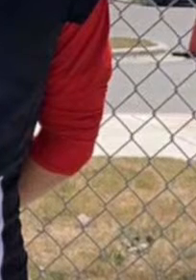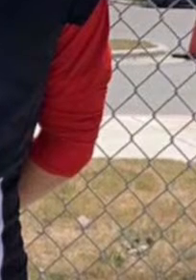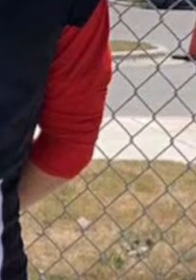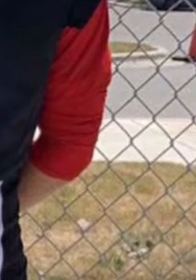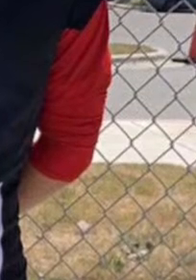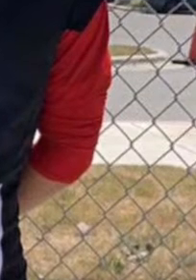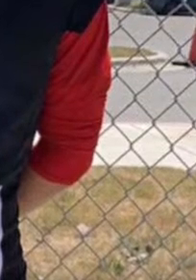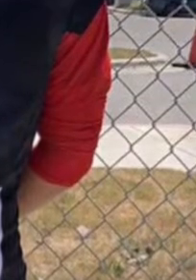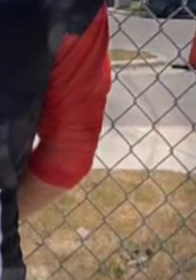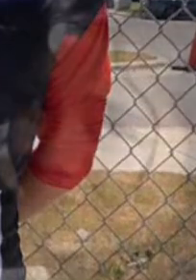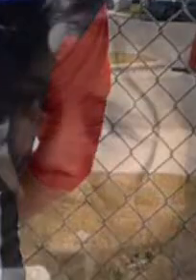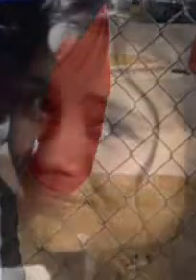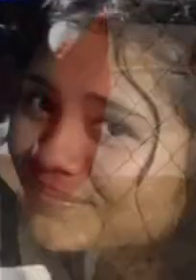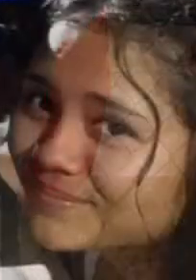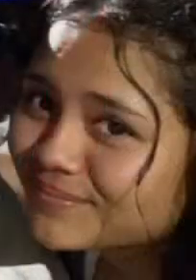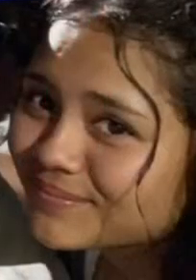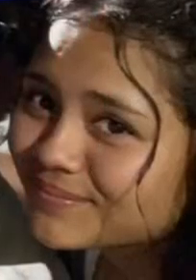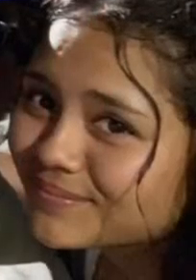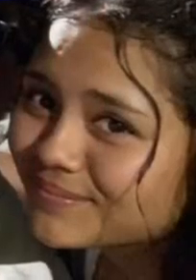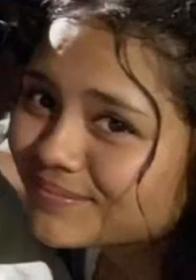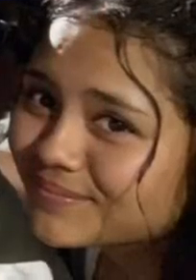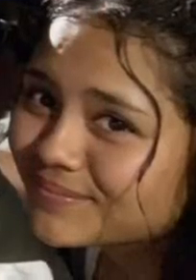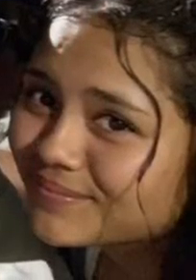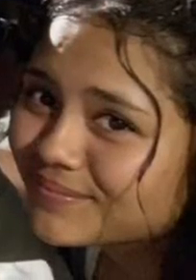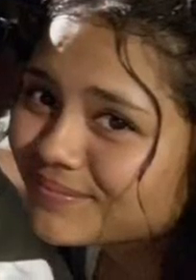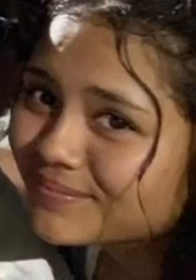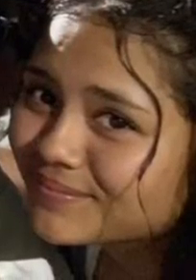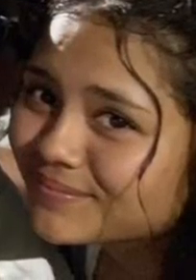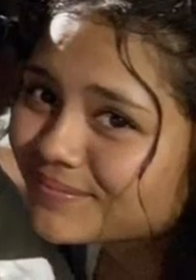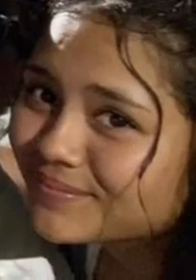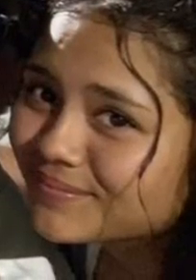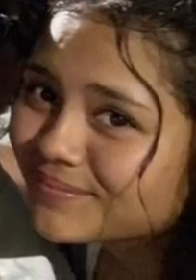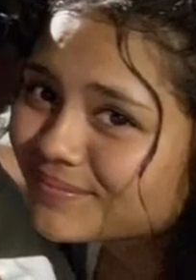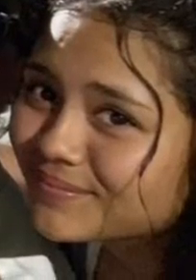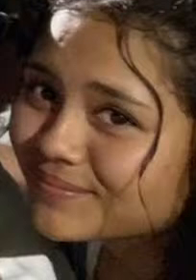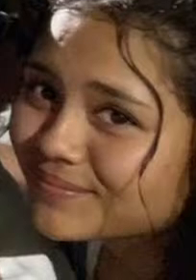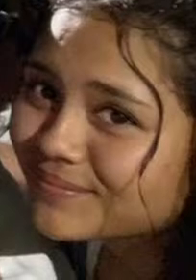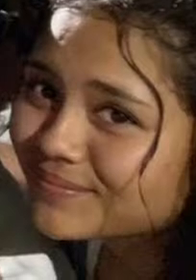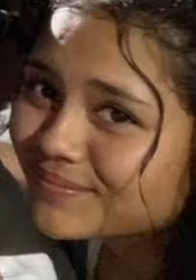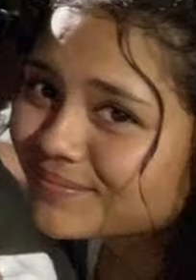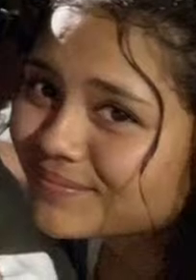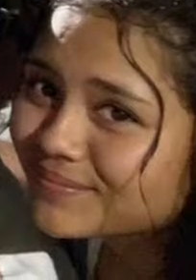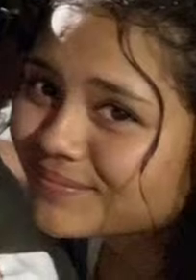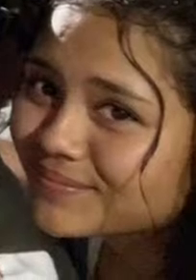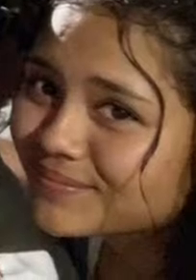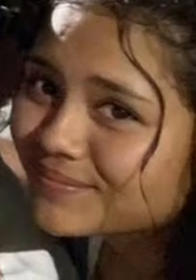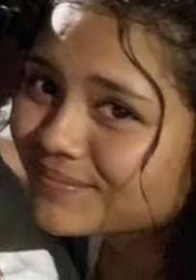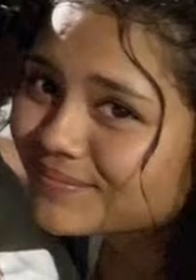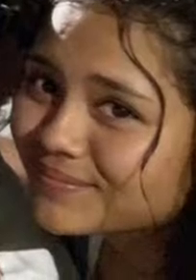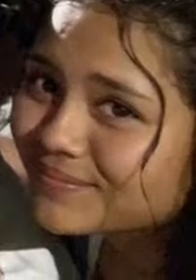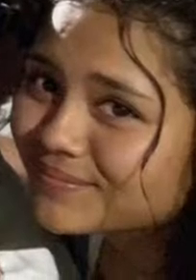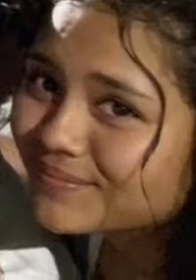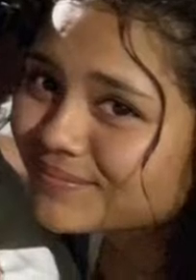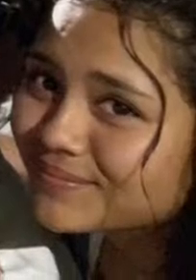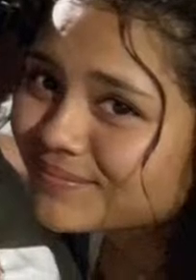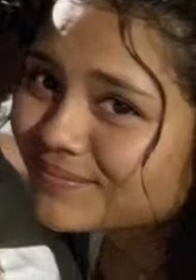girls, we're gonna party like it's the end of the world. Let's get it started,